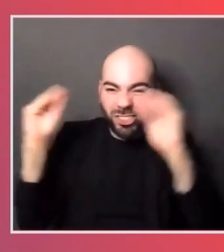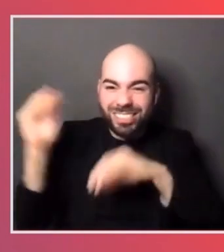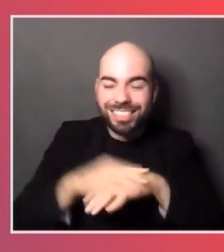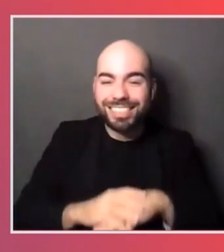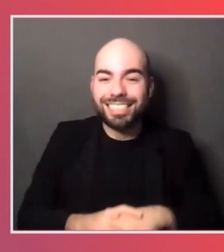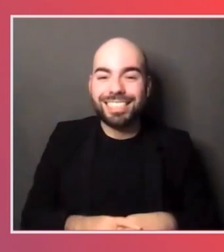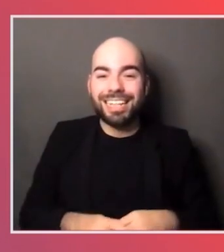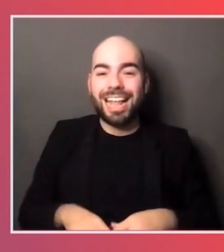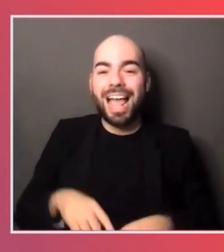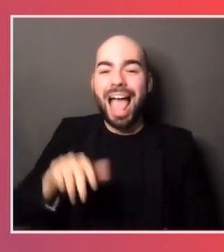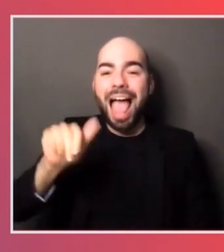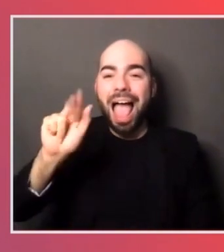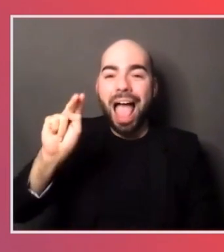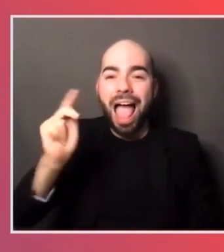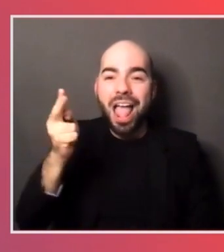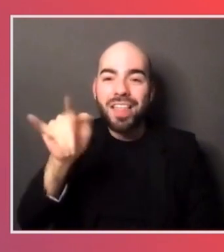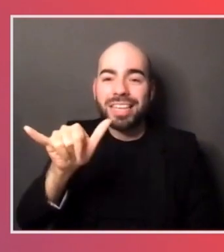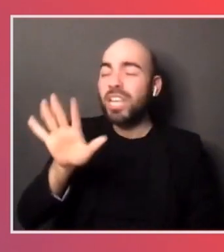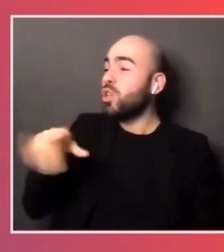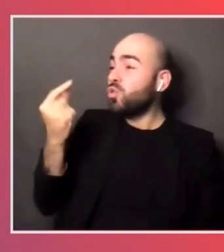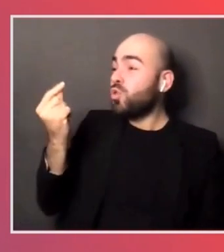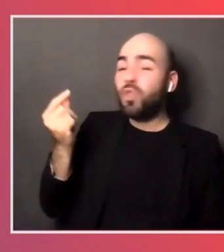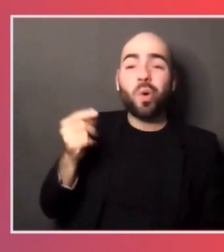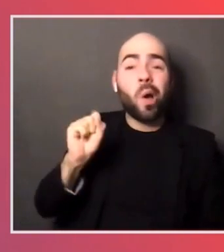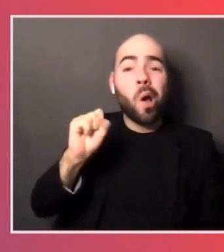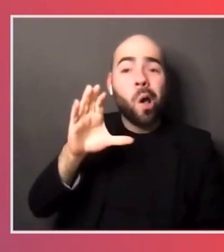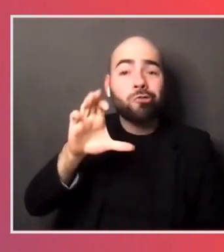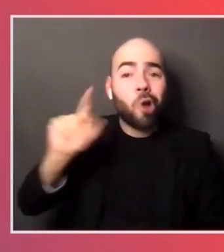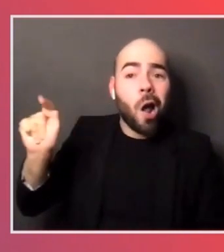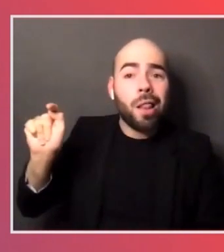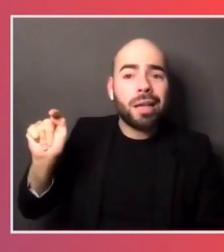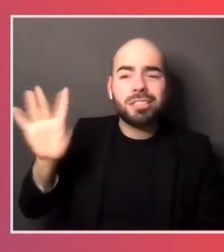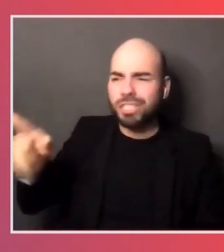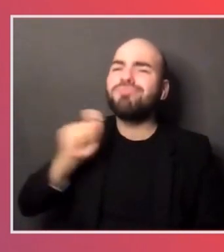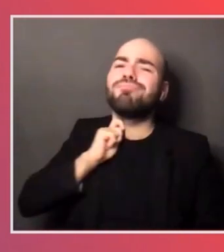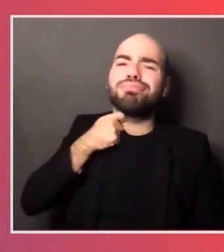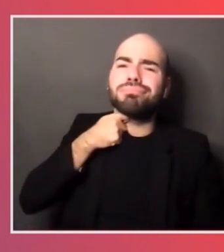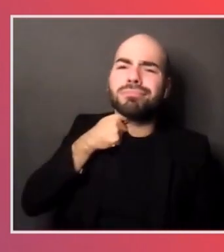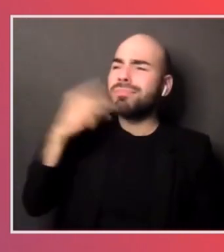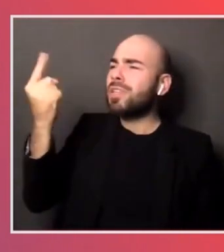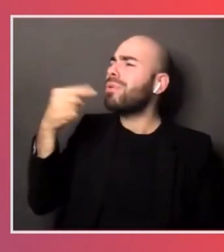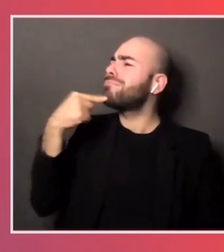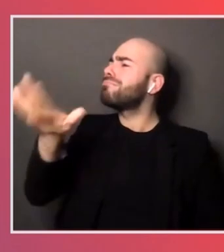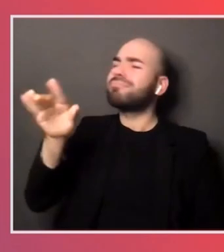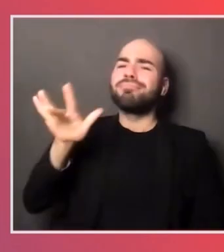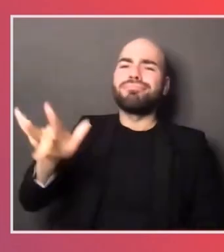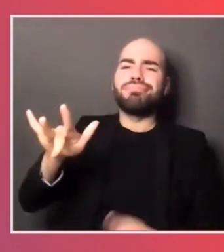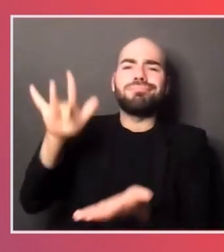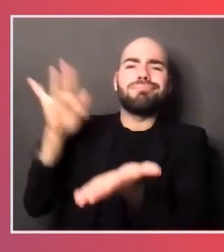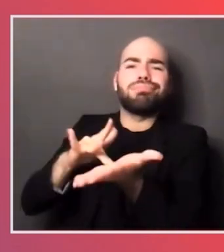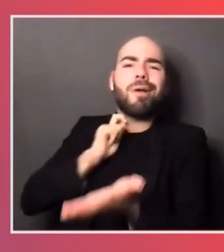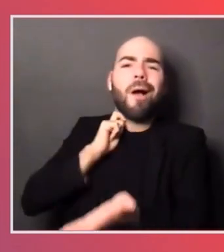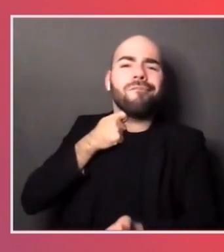camera, so that doesn't happen. But sorry about that. Please, Paul, continue. What's your favorite Rush song?